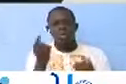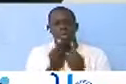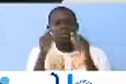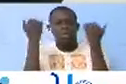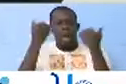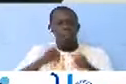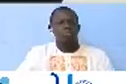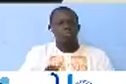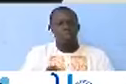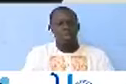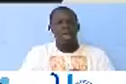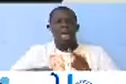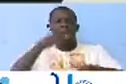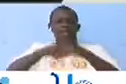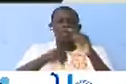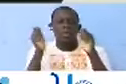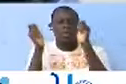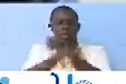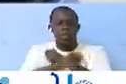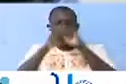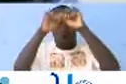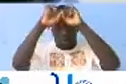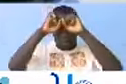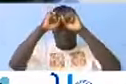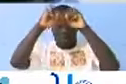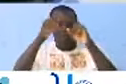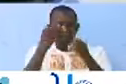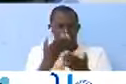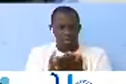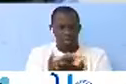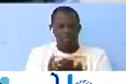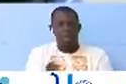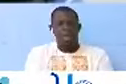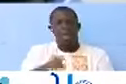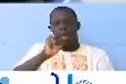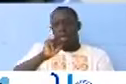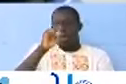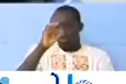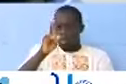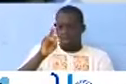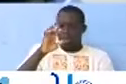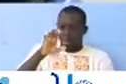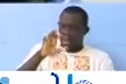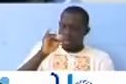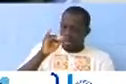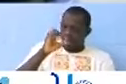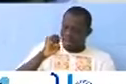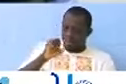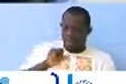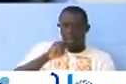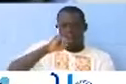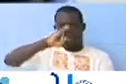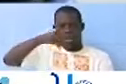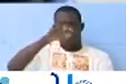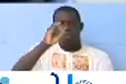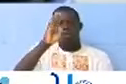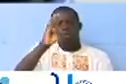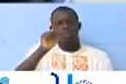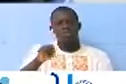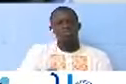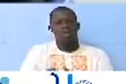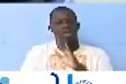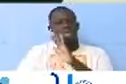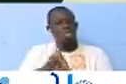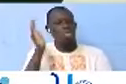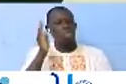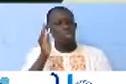cooker of government. After the change of government. Idrissa Job aborted. Idrissa Job ran away. Is he